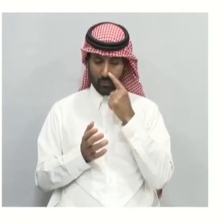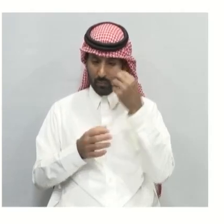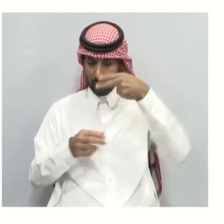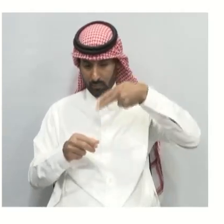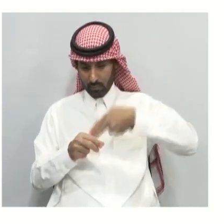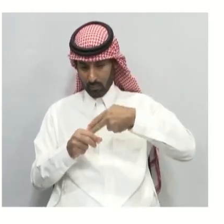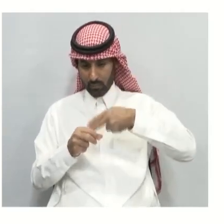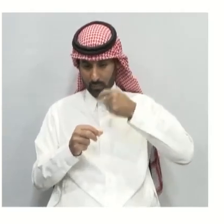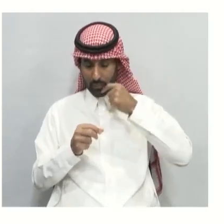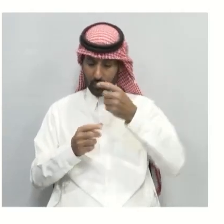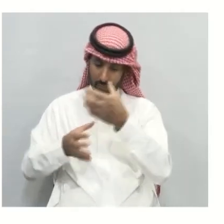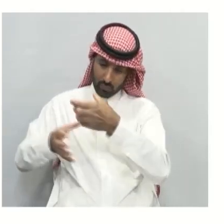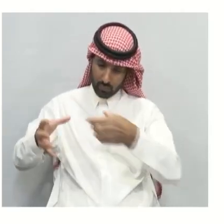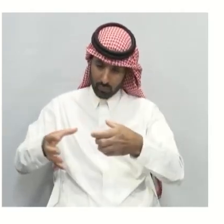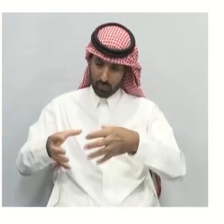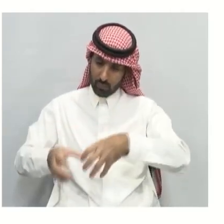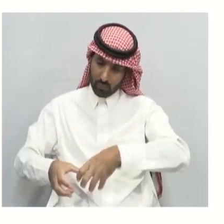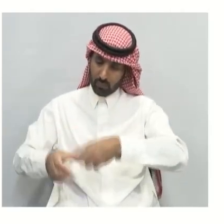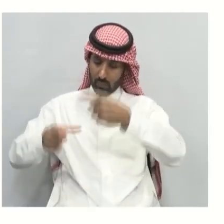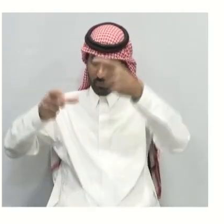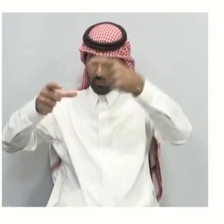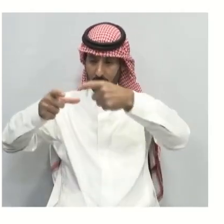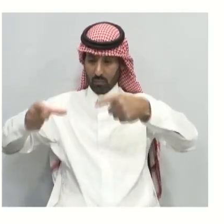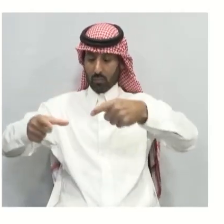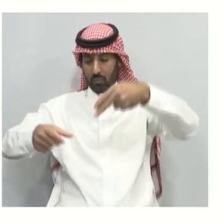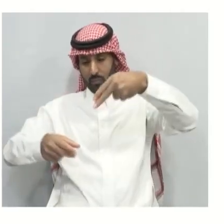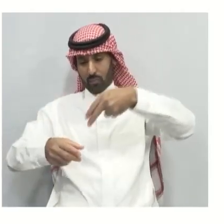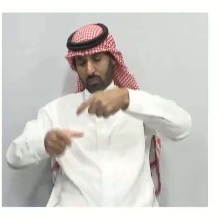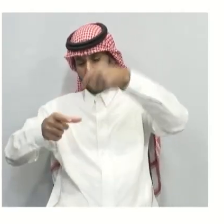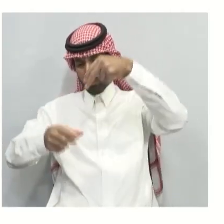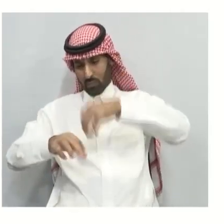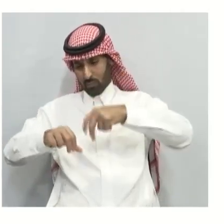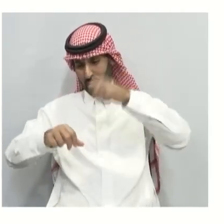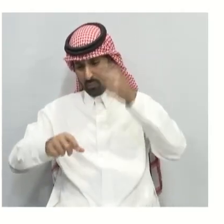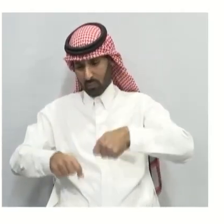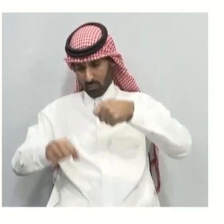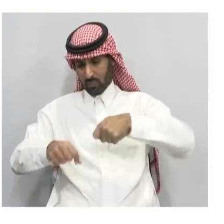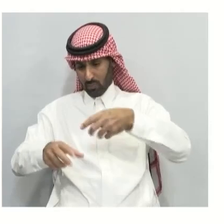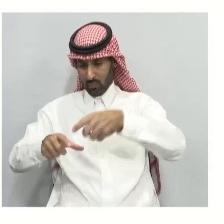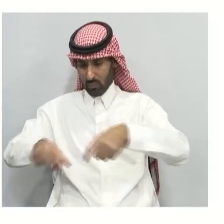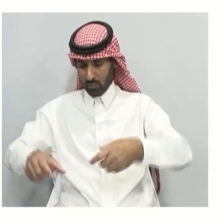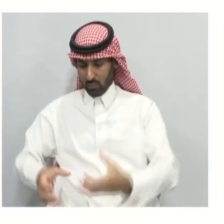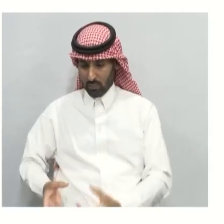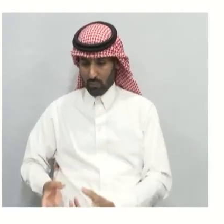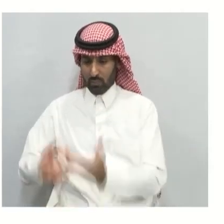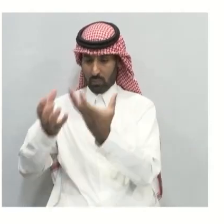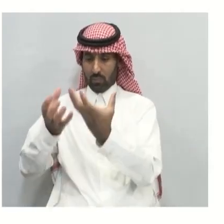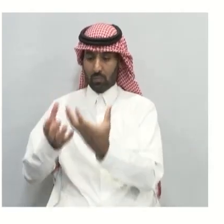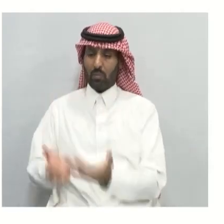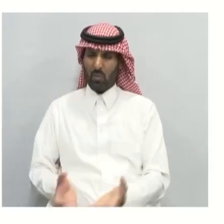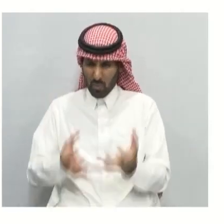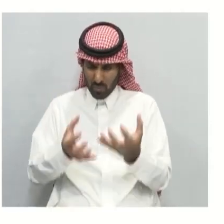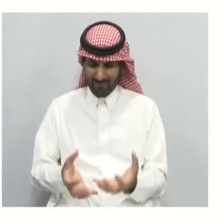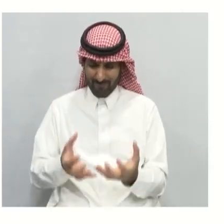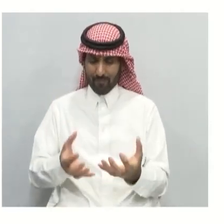oil well, and finding or digging an oil well. Heavy, which of